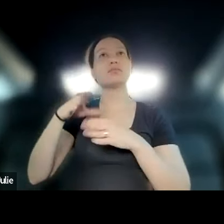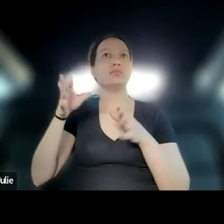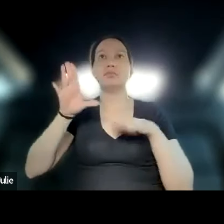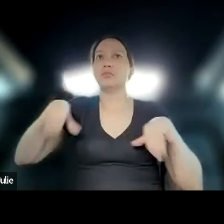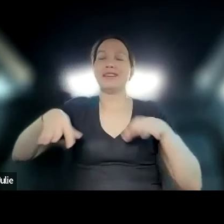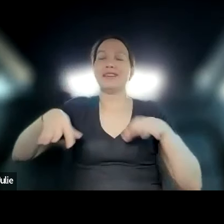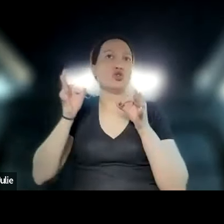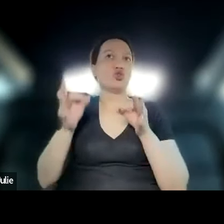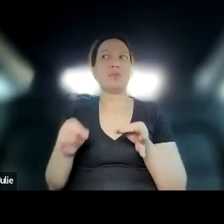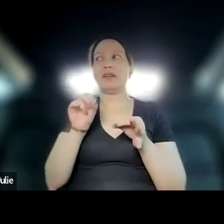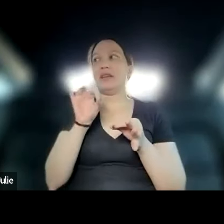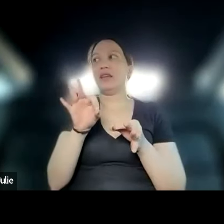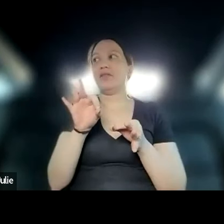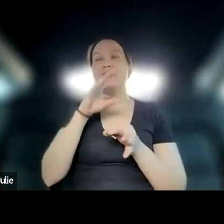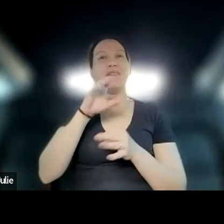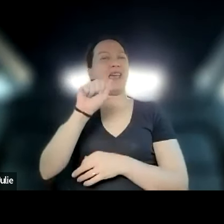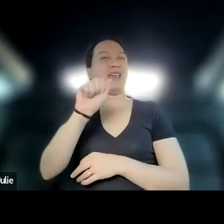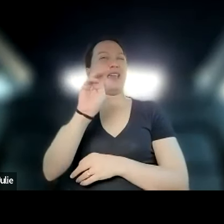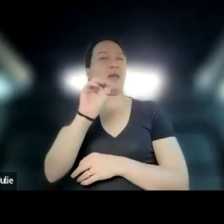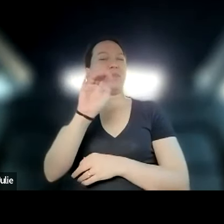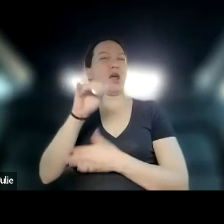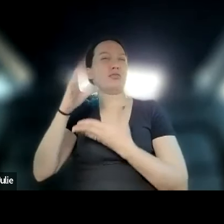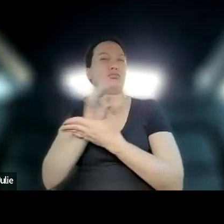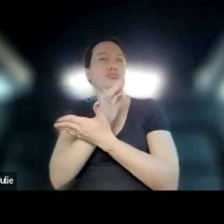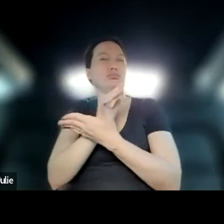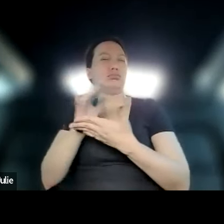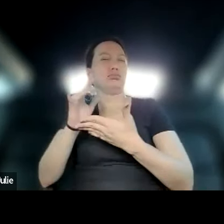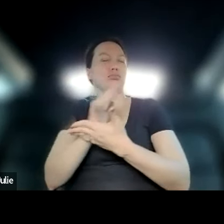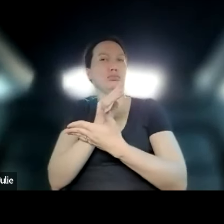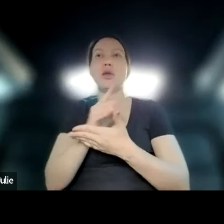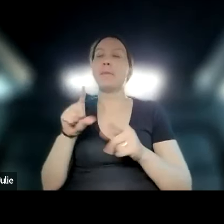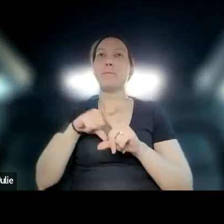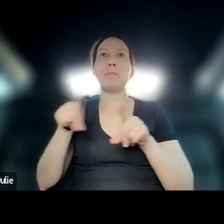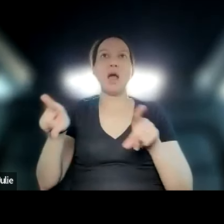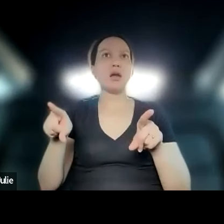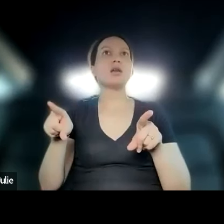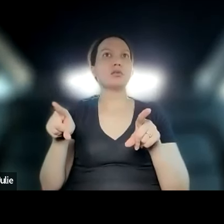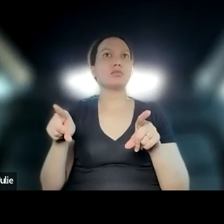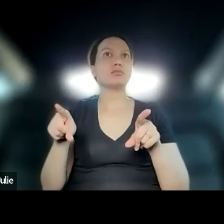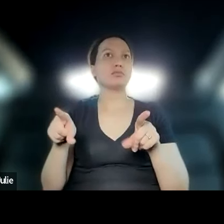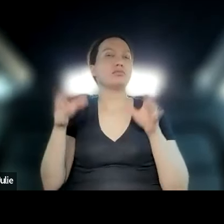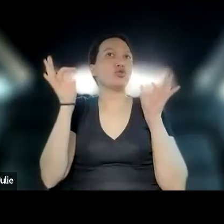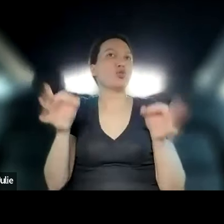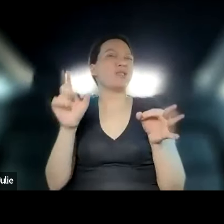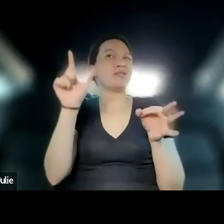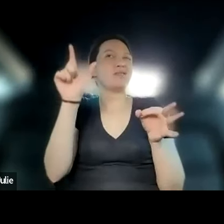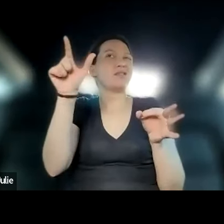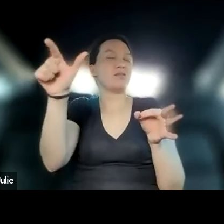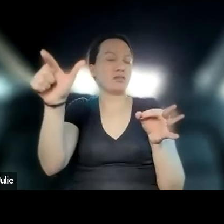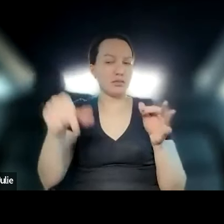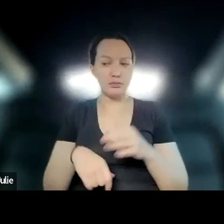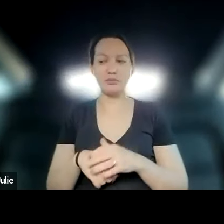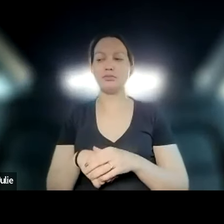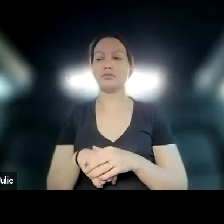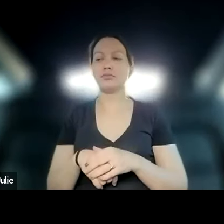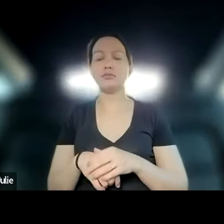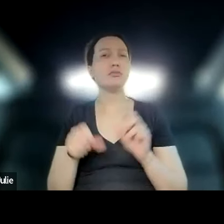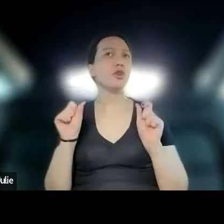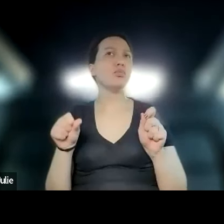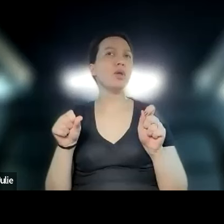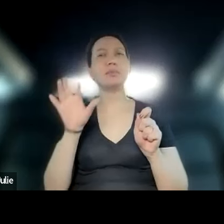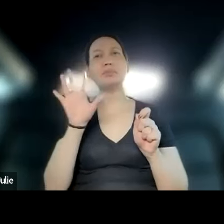yet the AMI range, but we'll determine that later on down the road, but likely somewhere